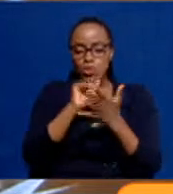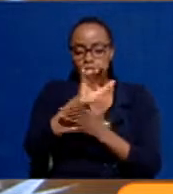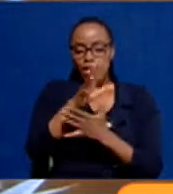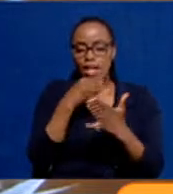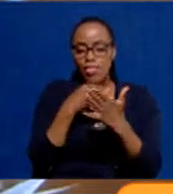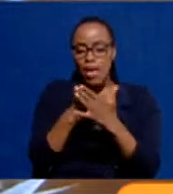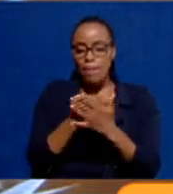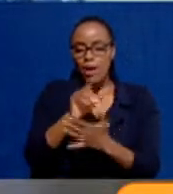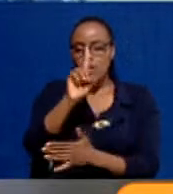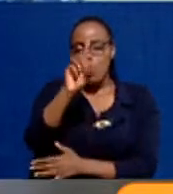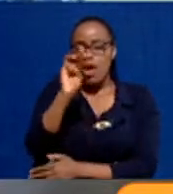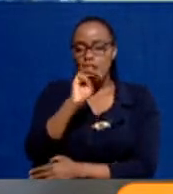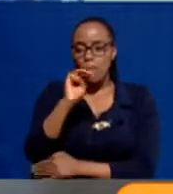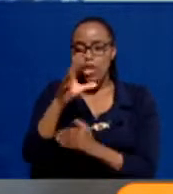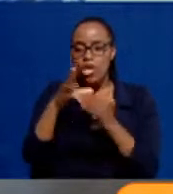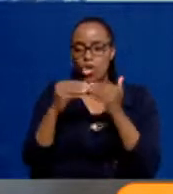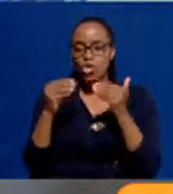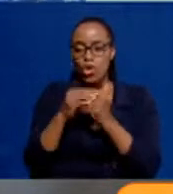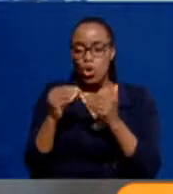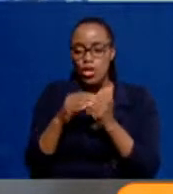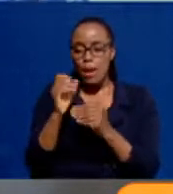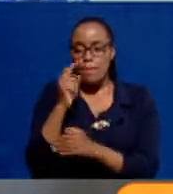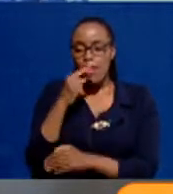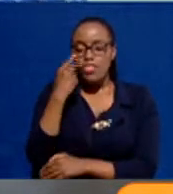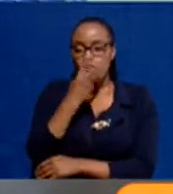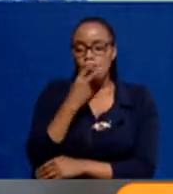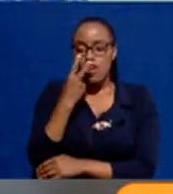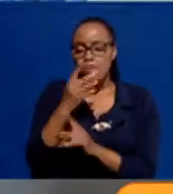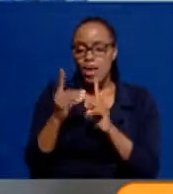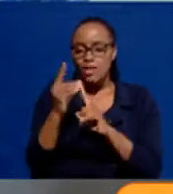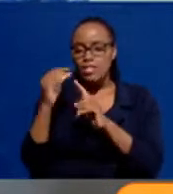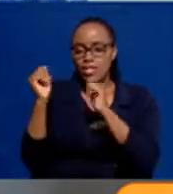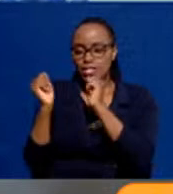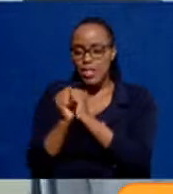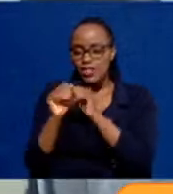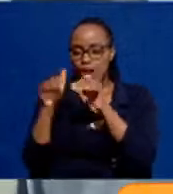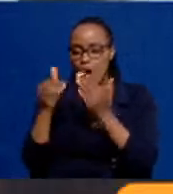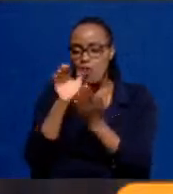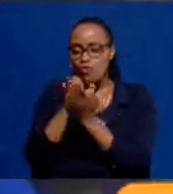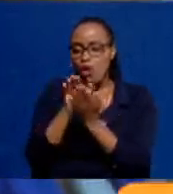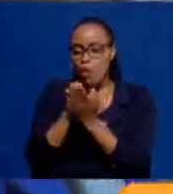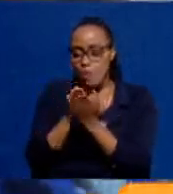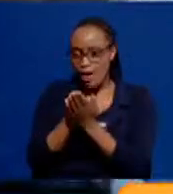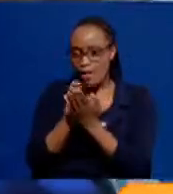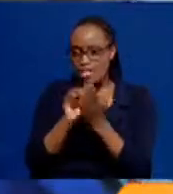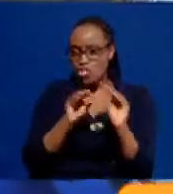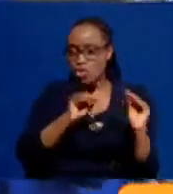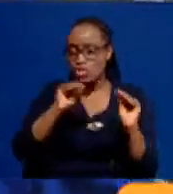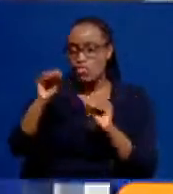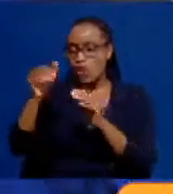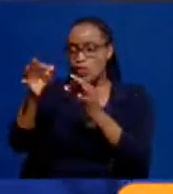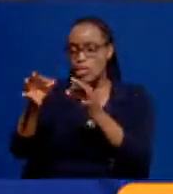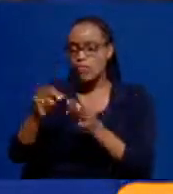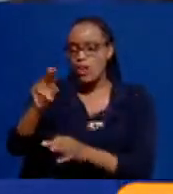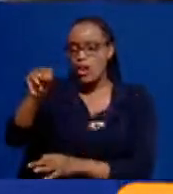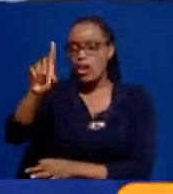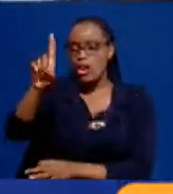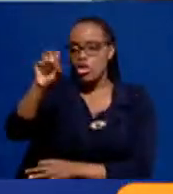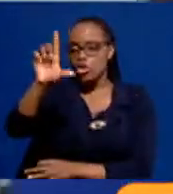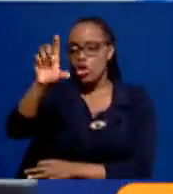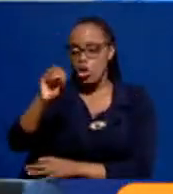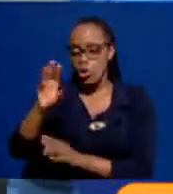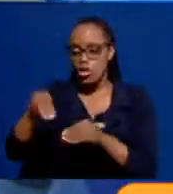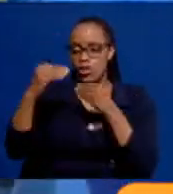of $1 million on February the 10th by way of a swift bank transfer into the account that Ndolo gave. After